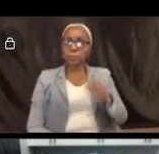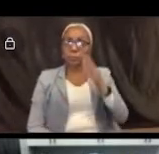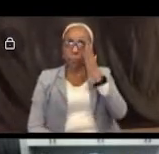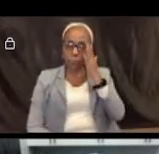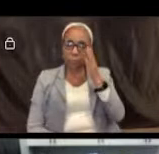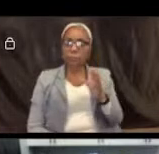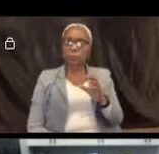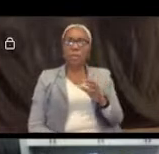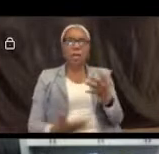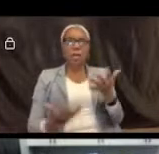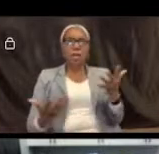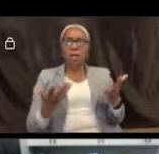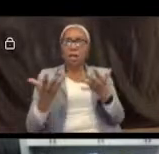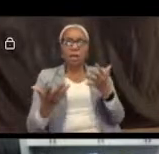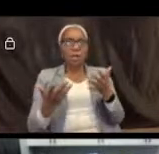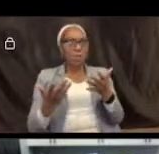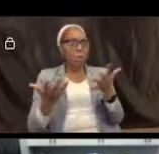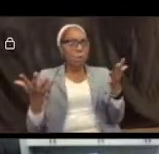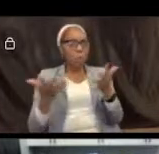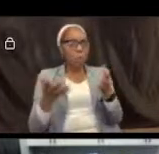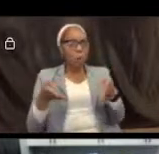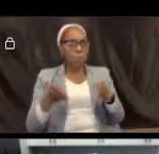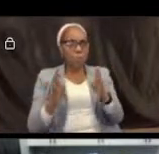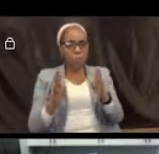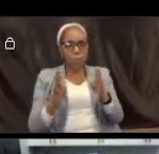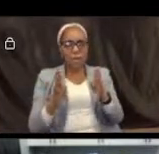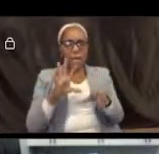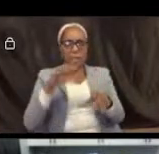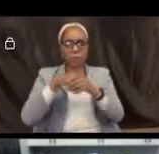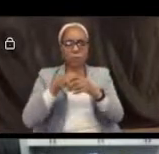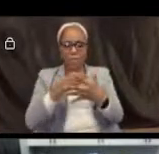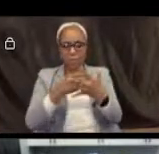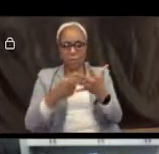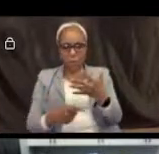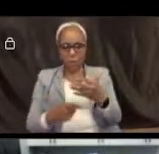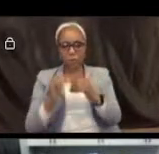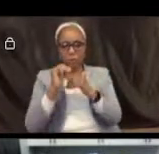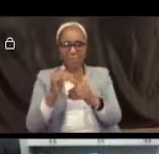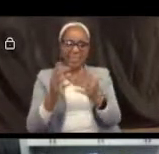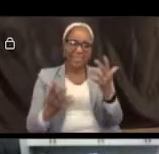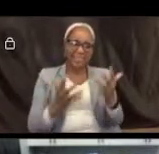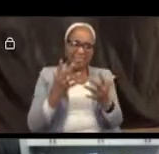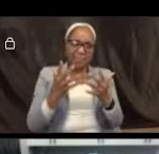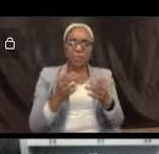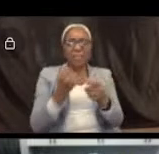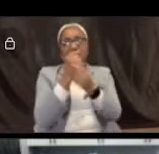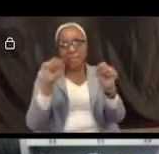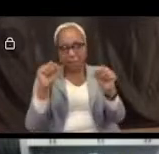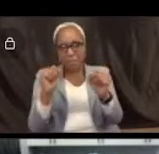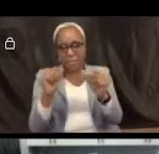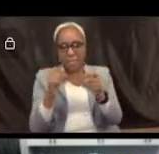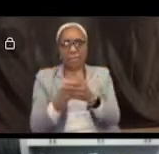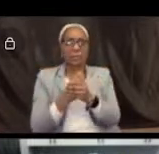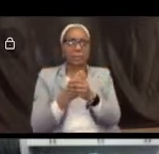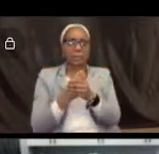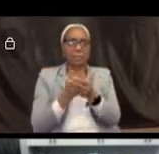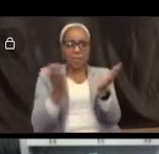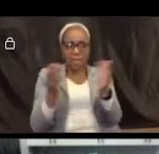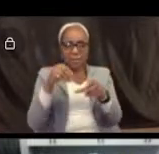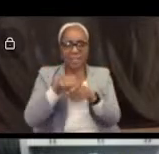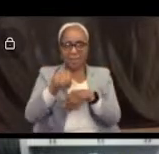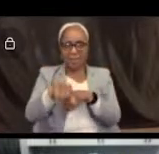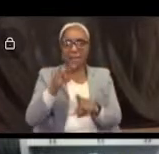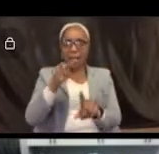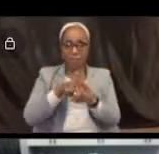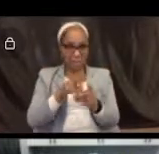What is the mechanism for including those restrictions? I guess not really restrictions, but safety precautions in this application. Is